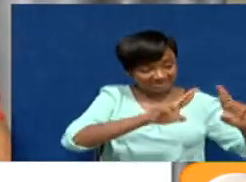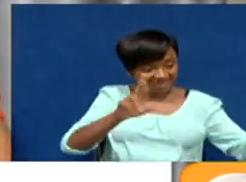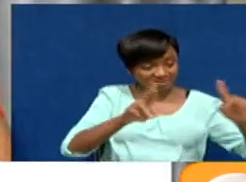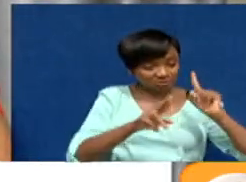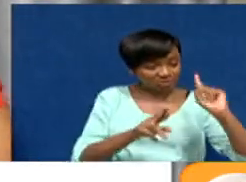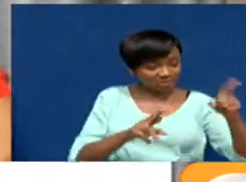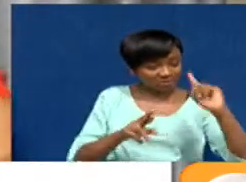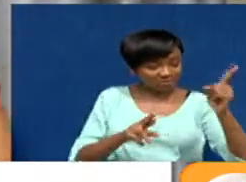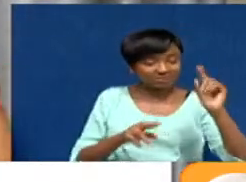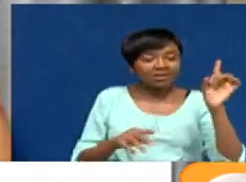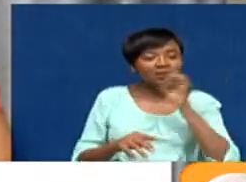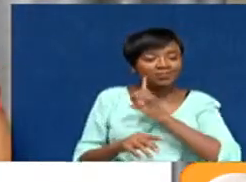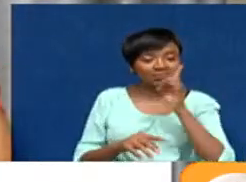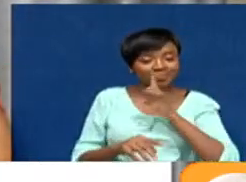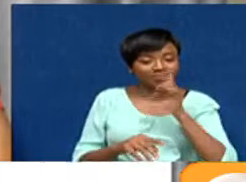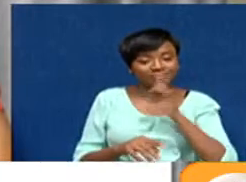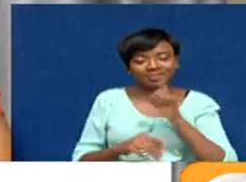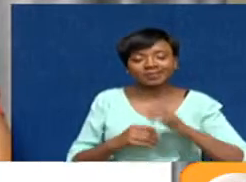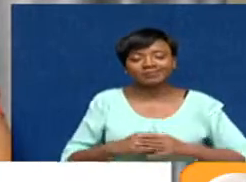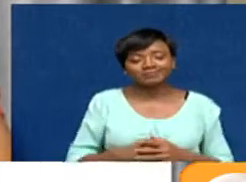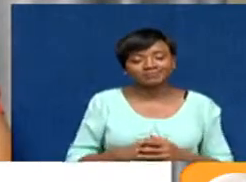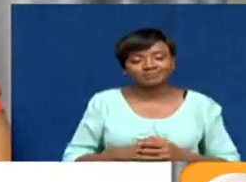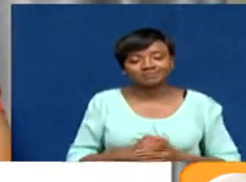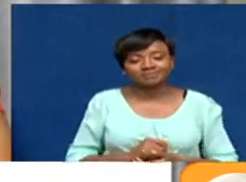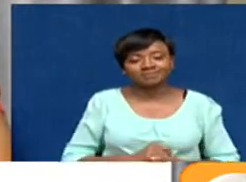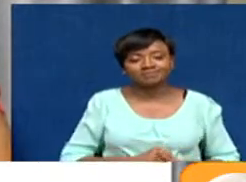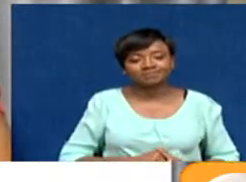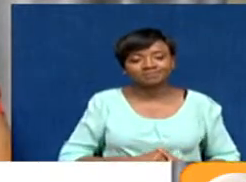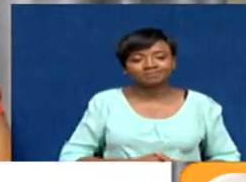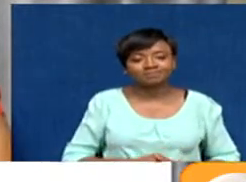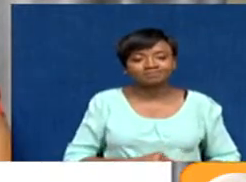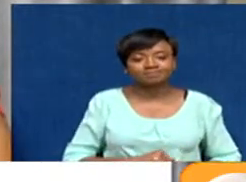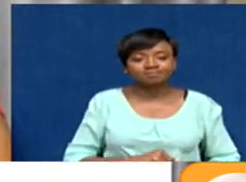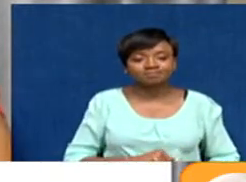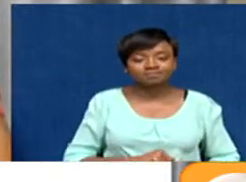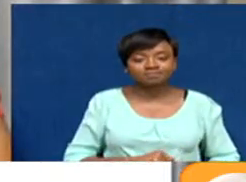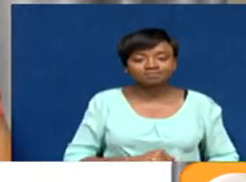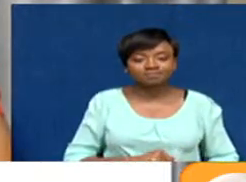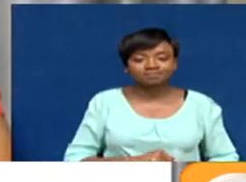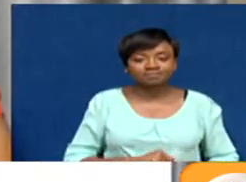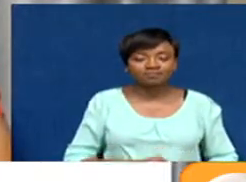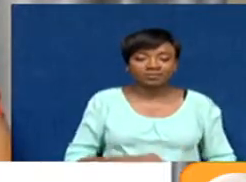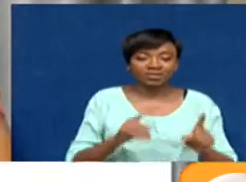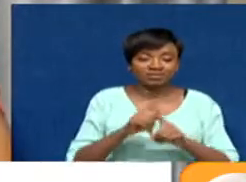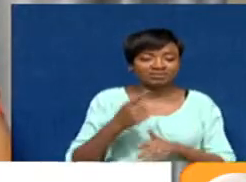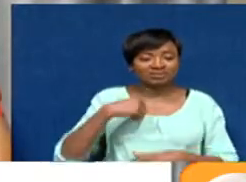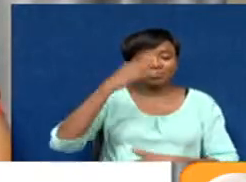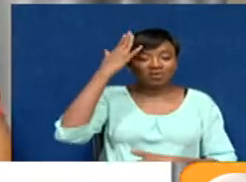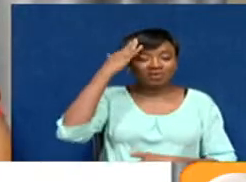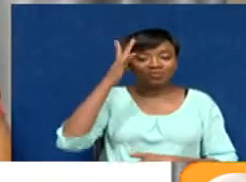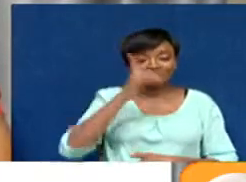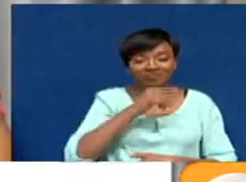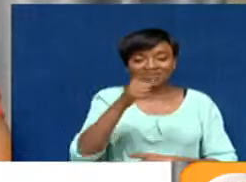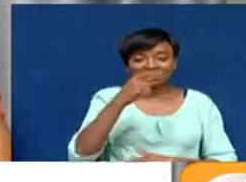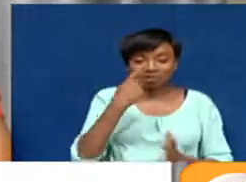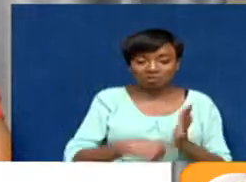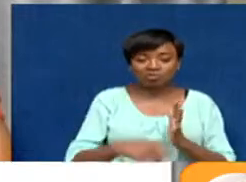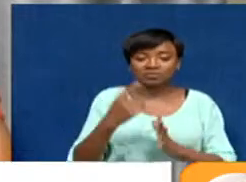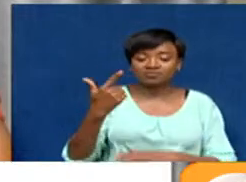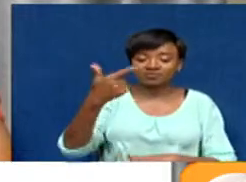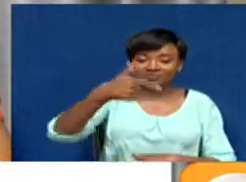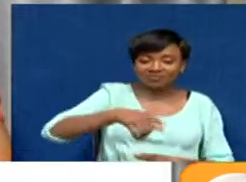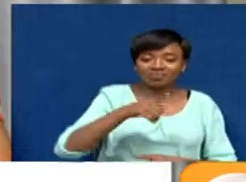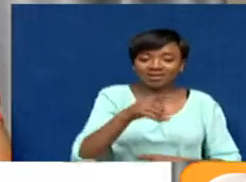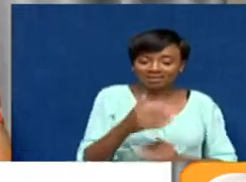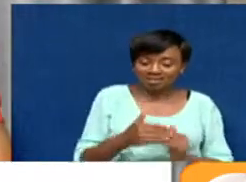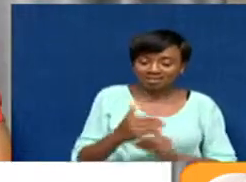to, you know, hatch that for ourselves, knowing that price for fuel is imminent and it's coming. And we know it's